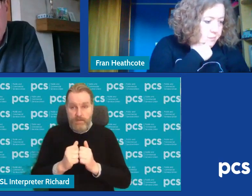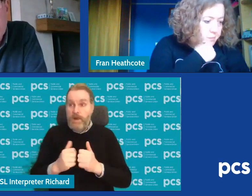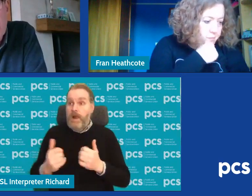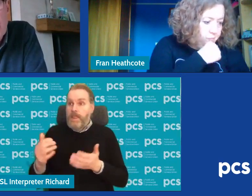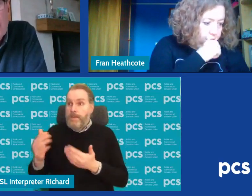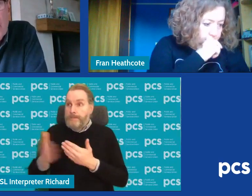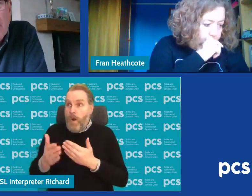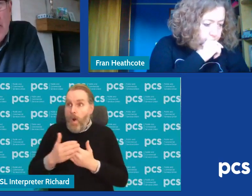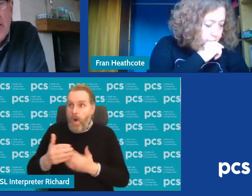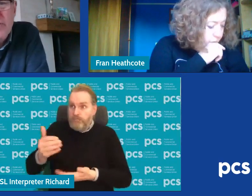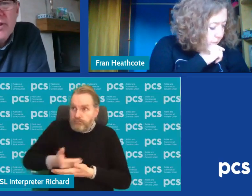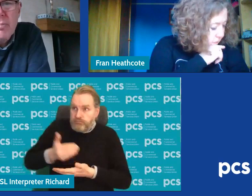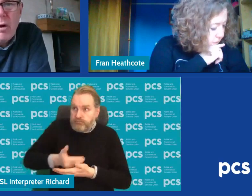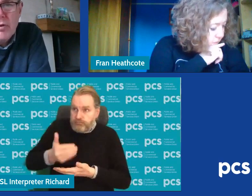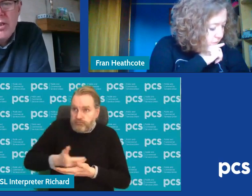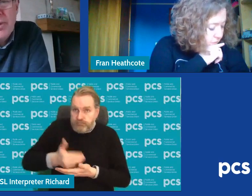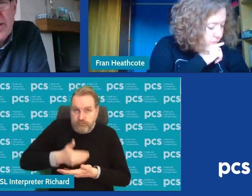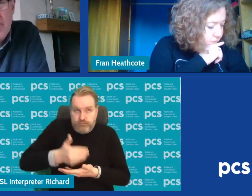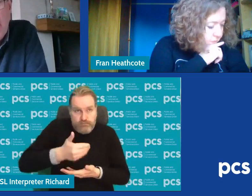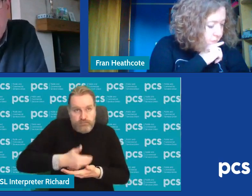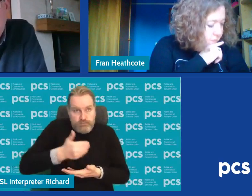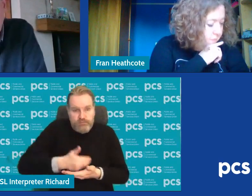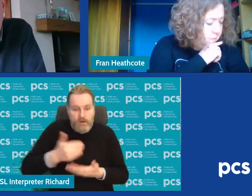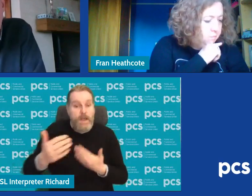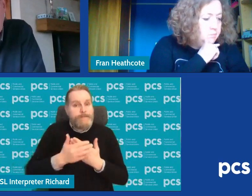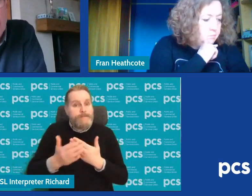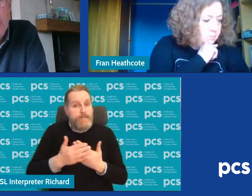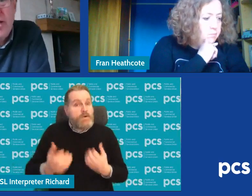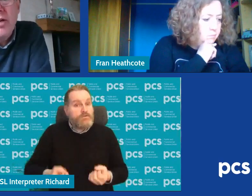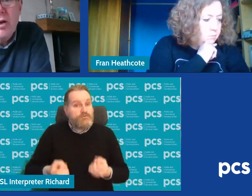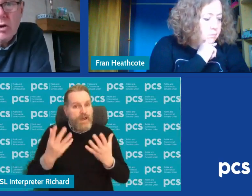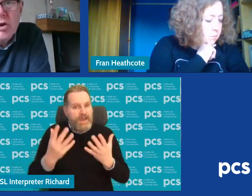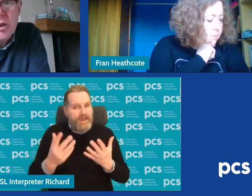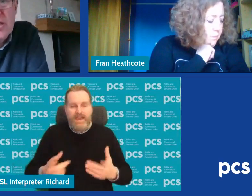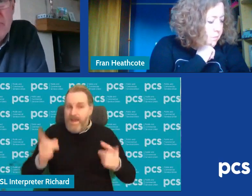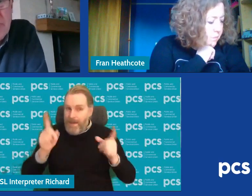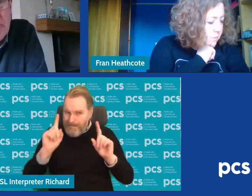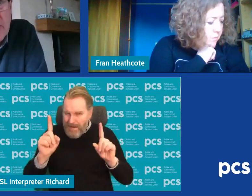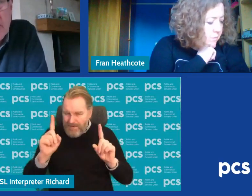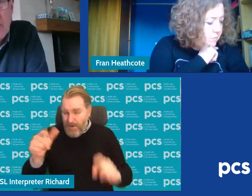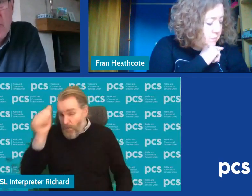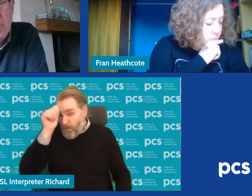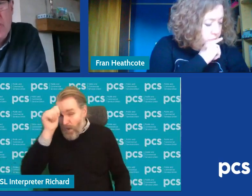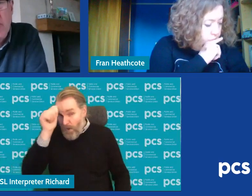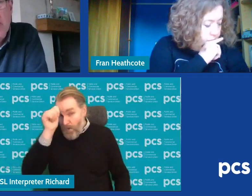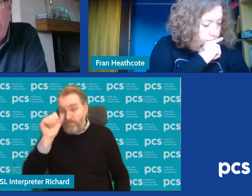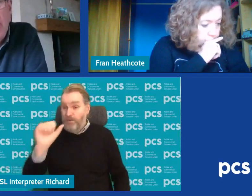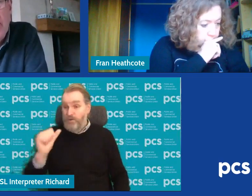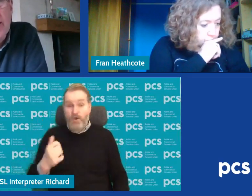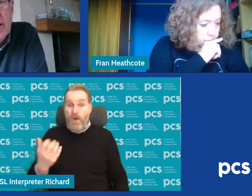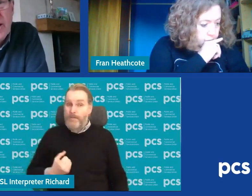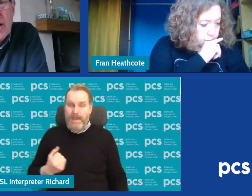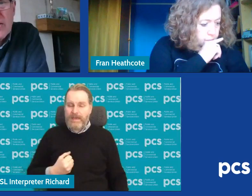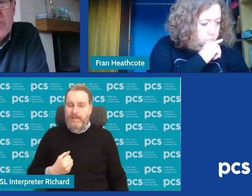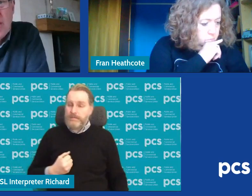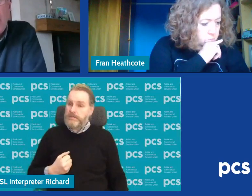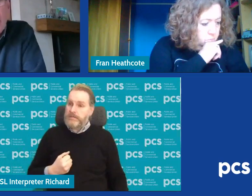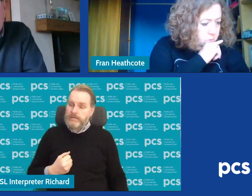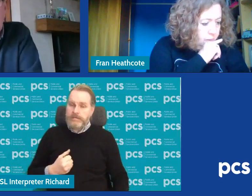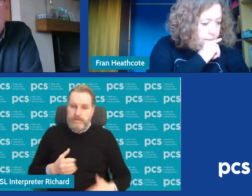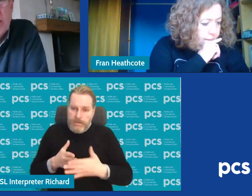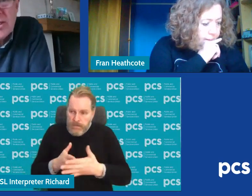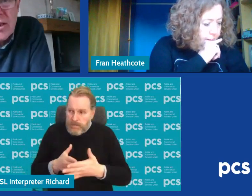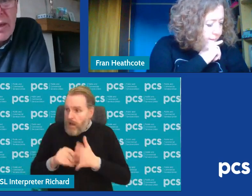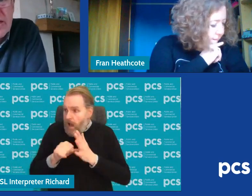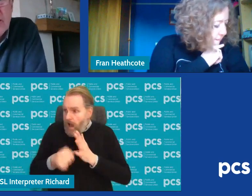can fund. But given the poverty pay that members are on, we were also very conscious that people, are really struggling. And some